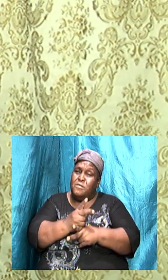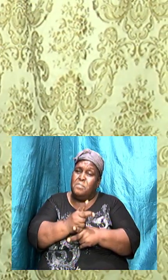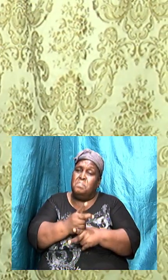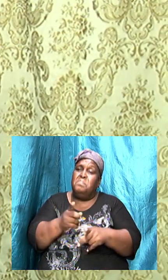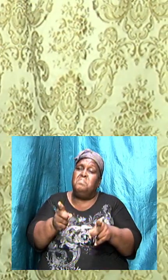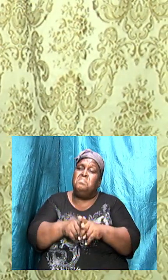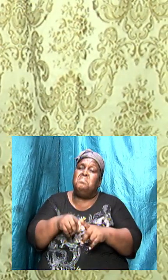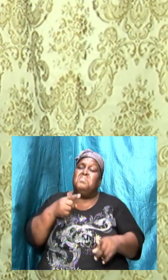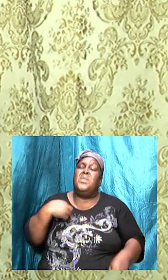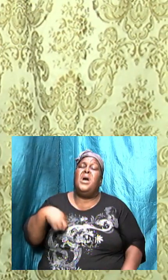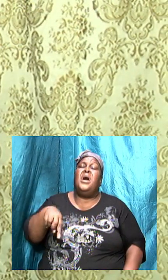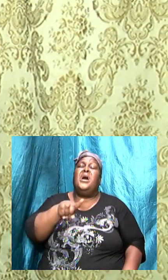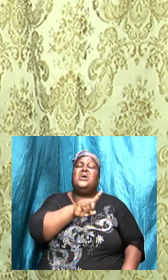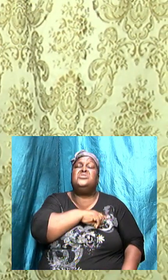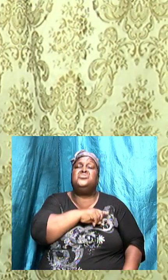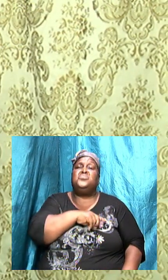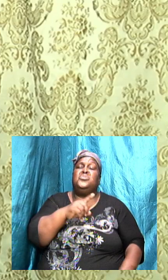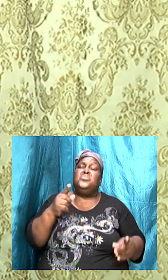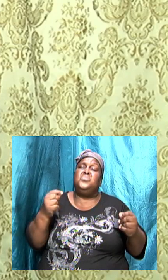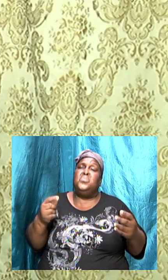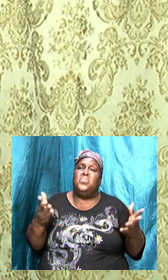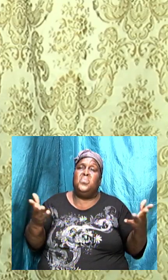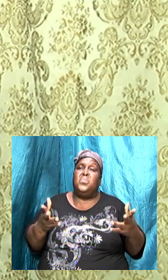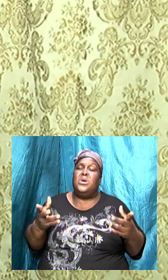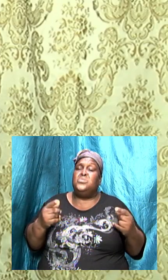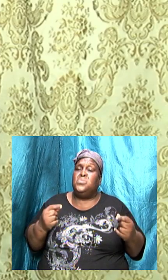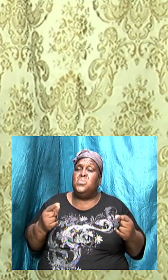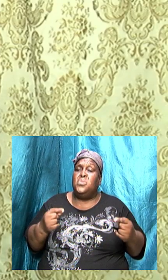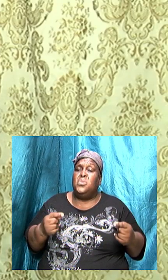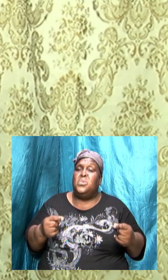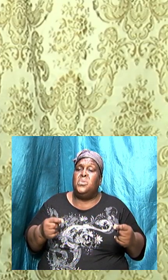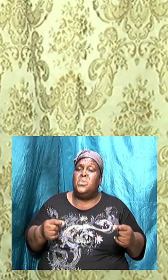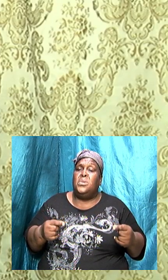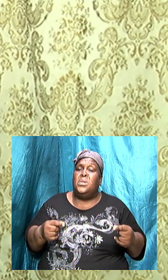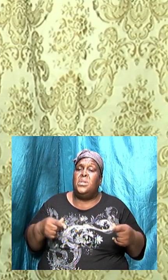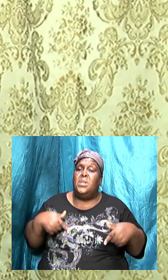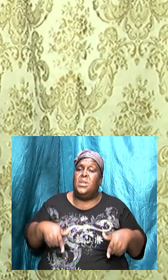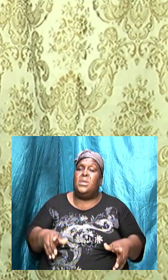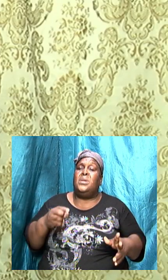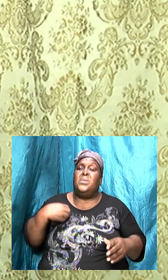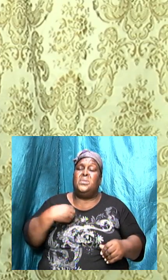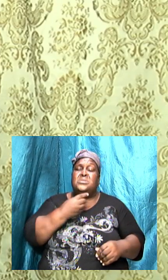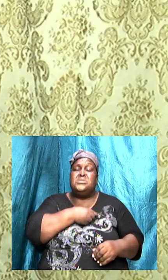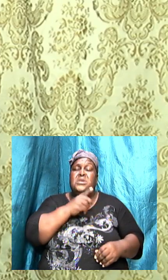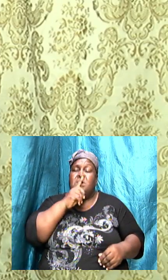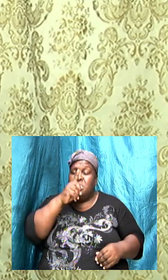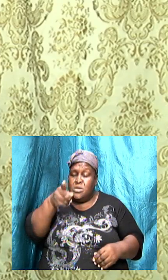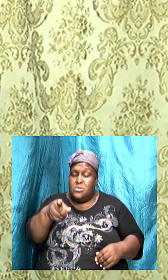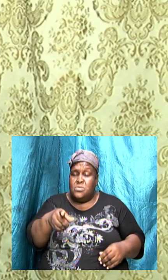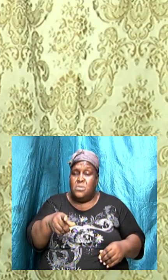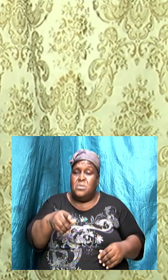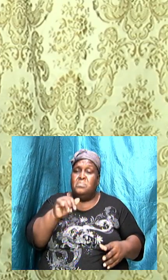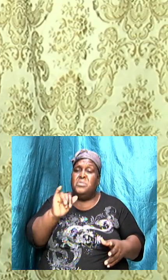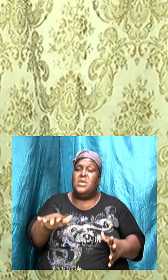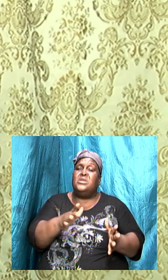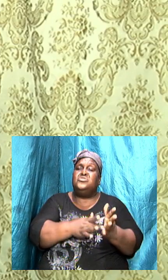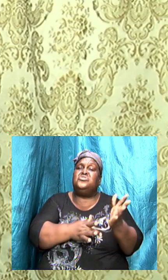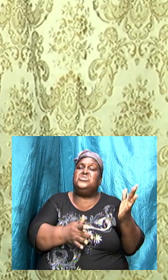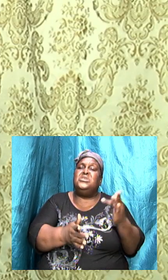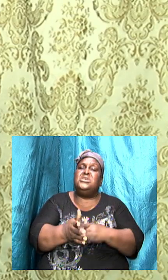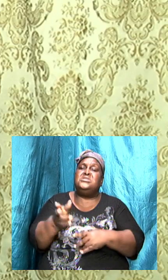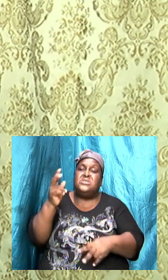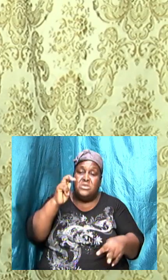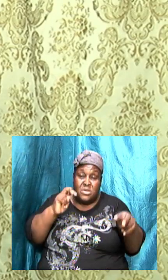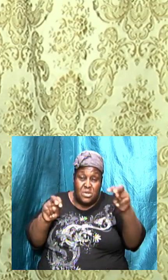we do what we have to do. Let us be cognizant of the fact that Jesus searched